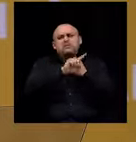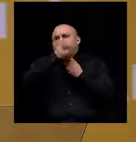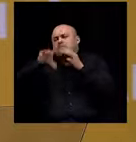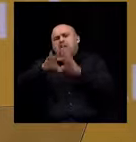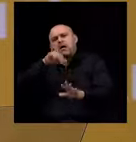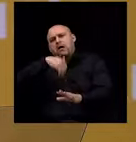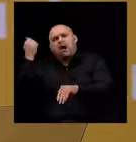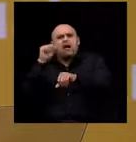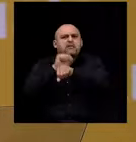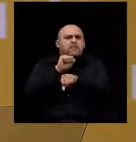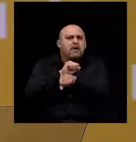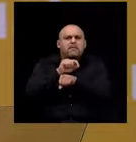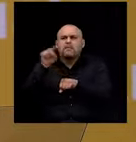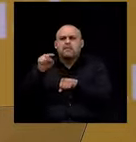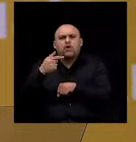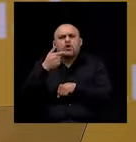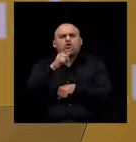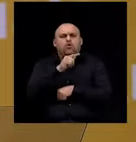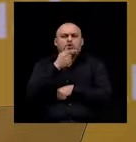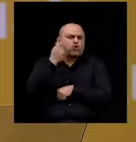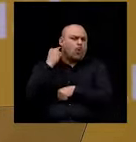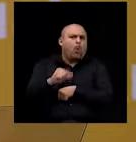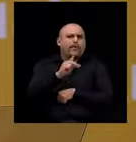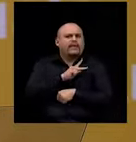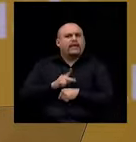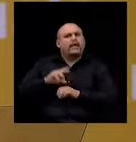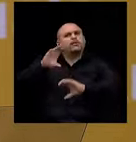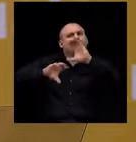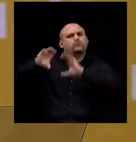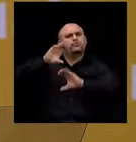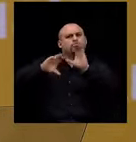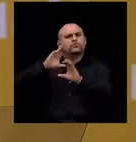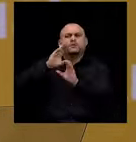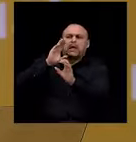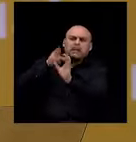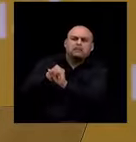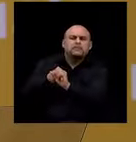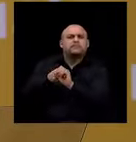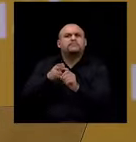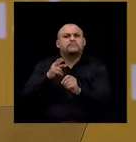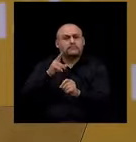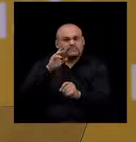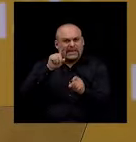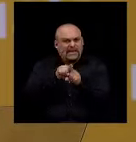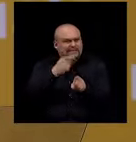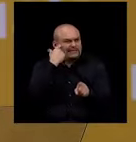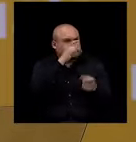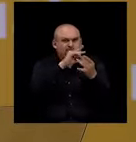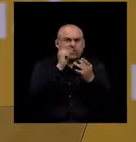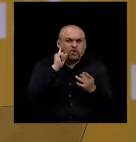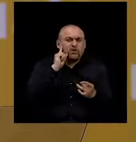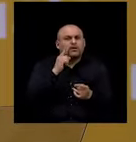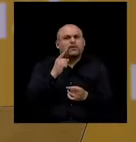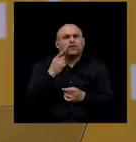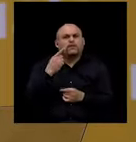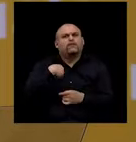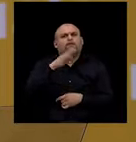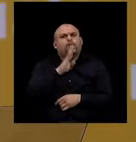job at Gold King Chemicals. And as you heard, I had a